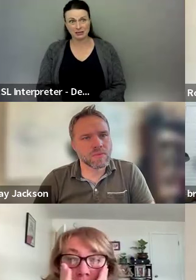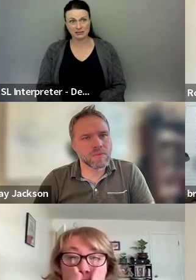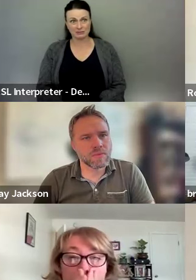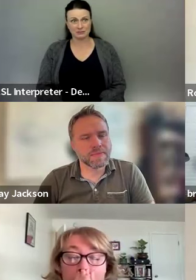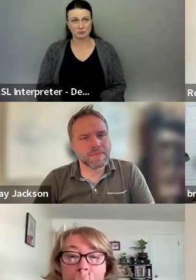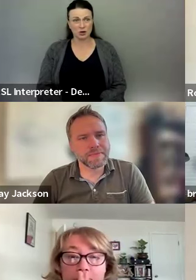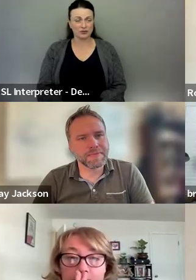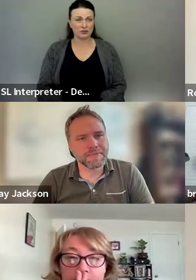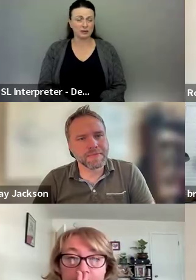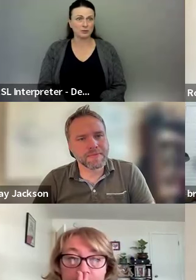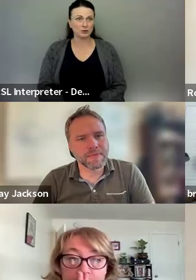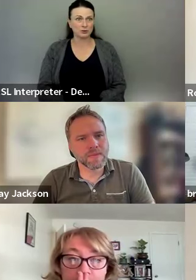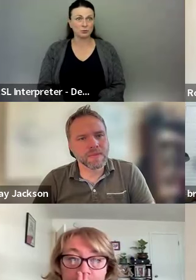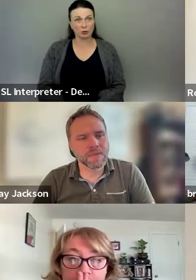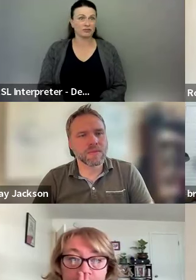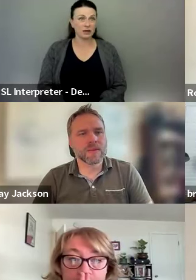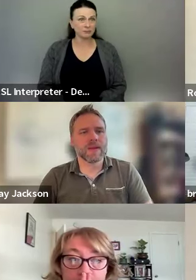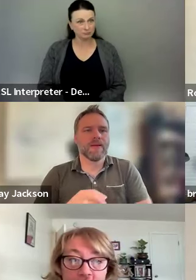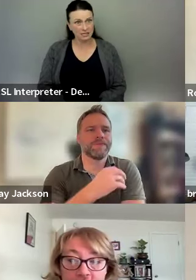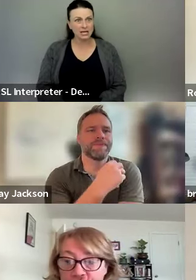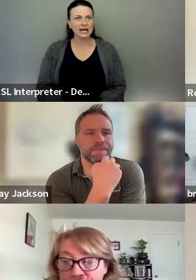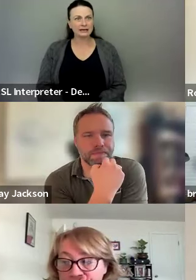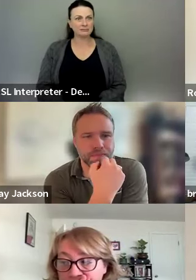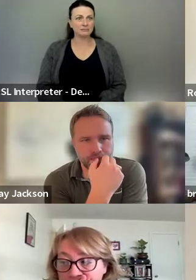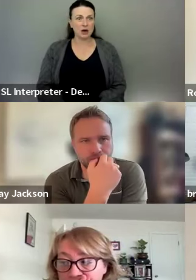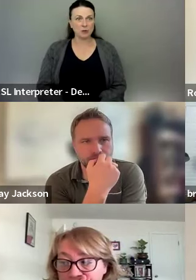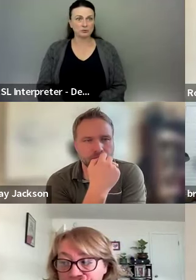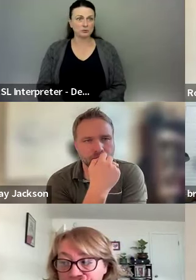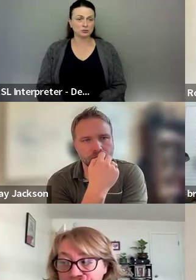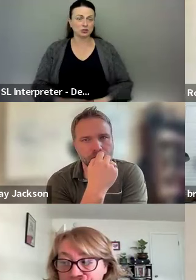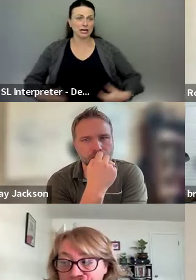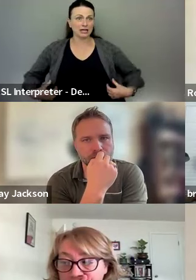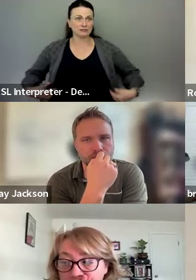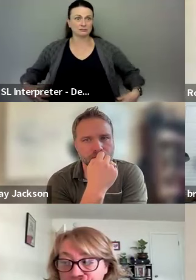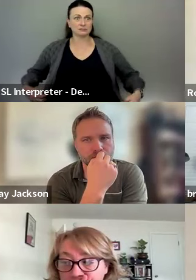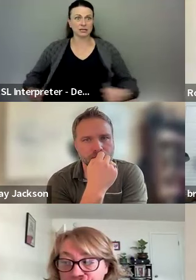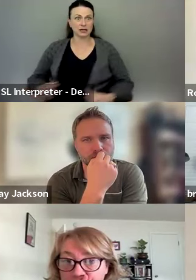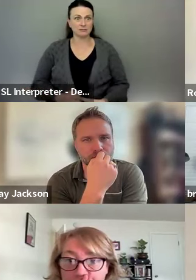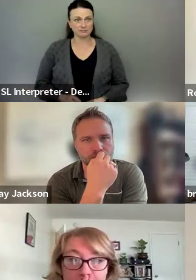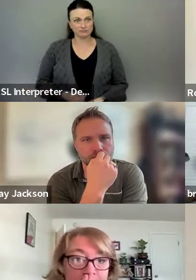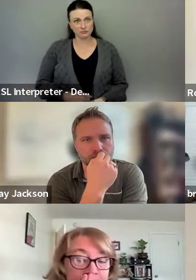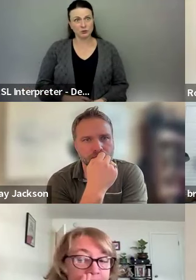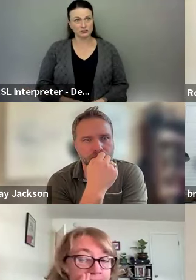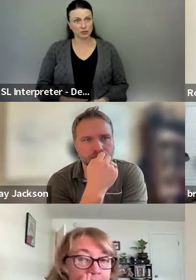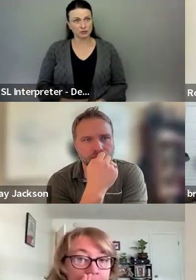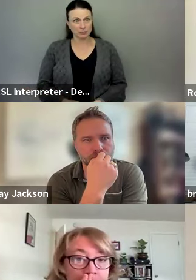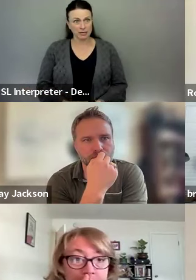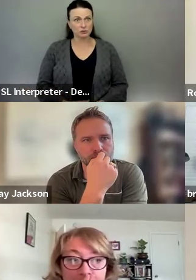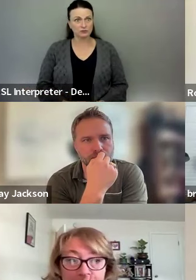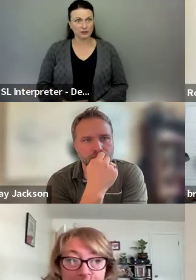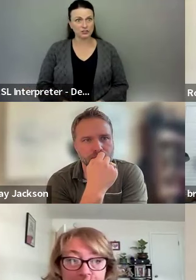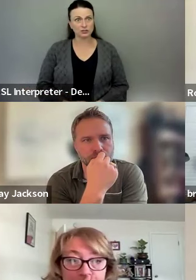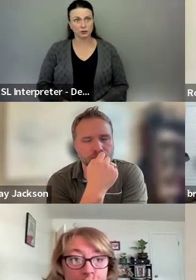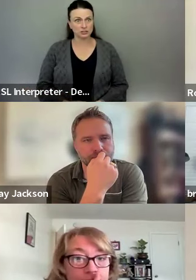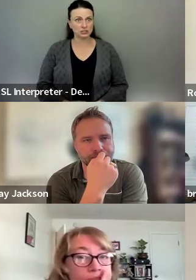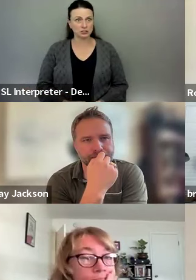maybe and work with the people who work with them and help do some training for different companies